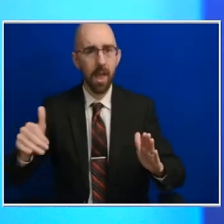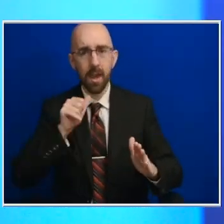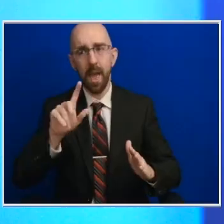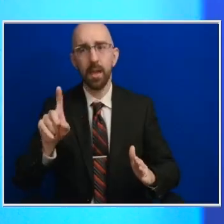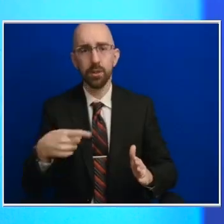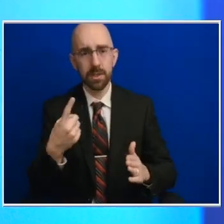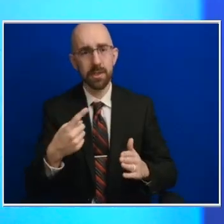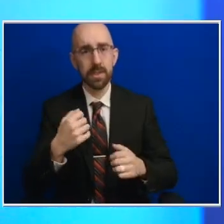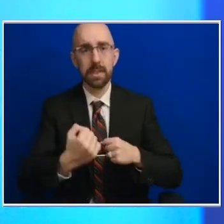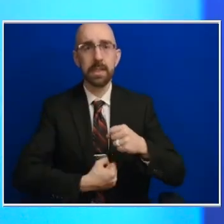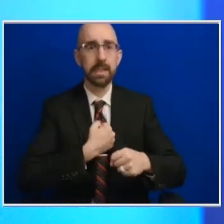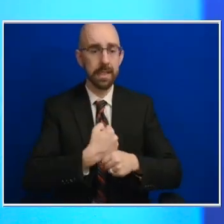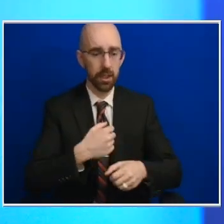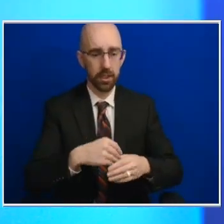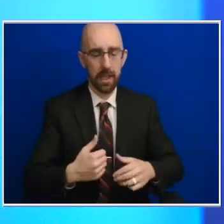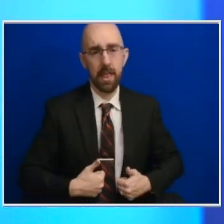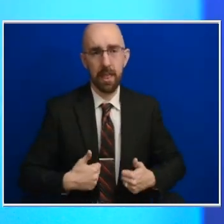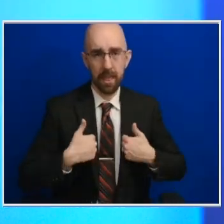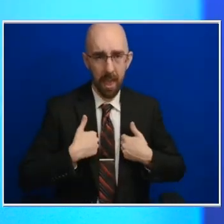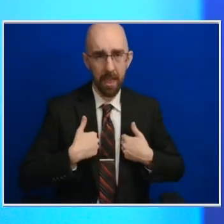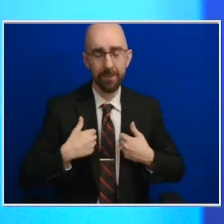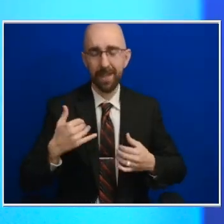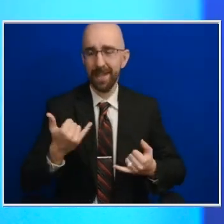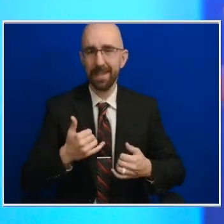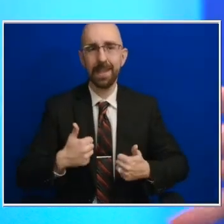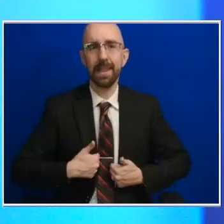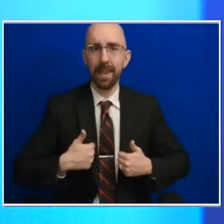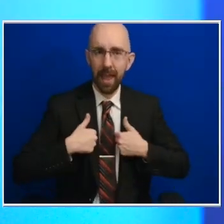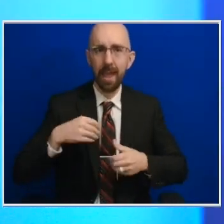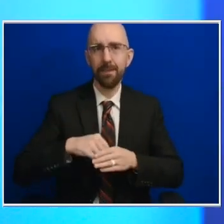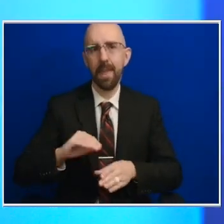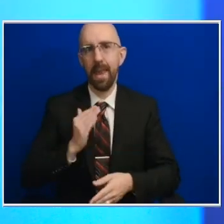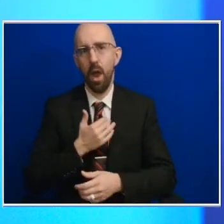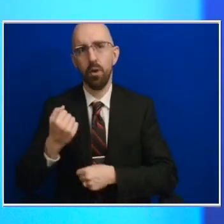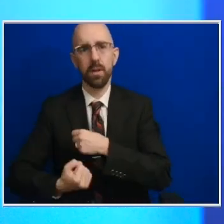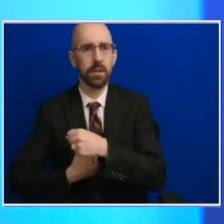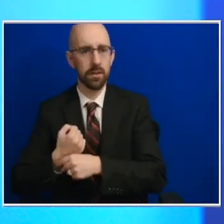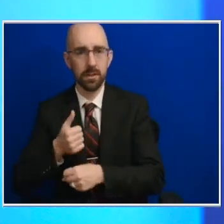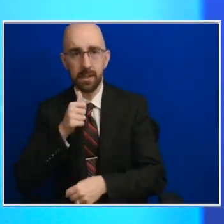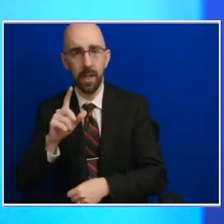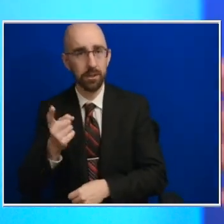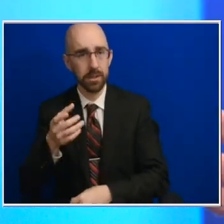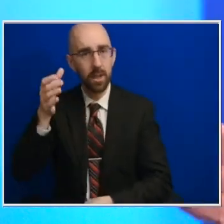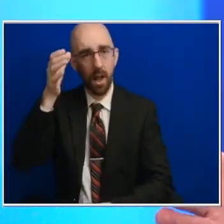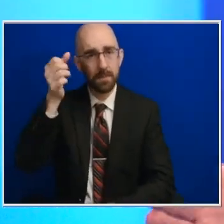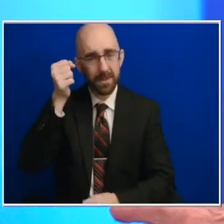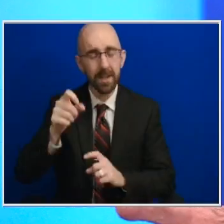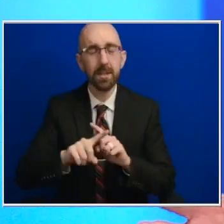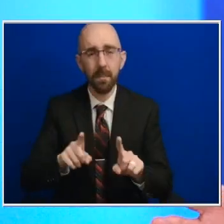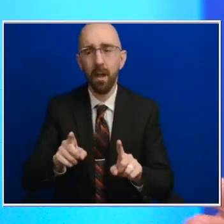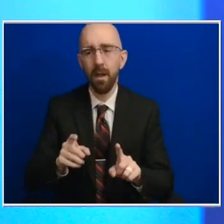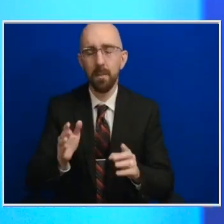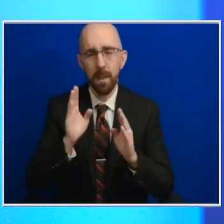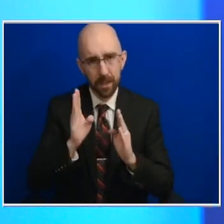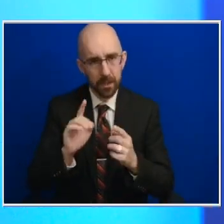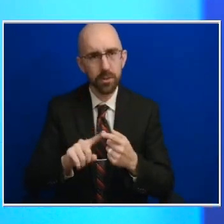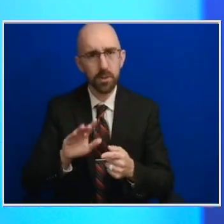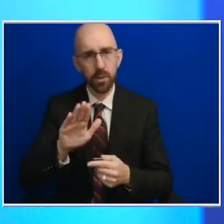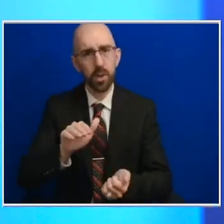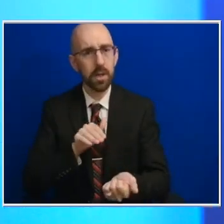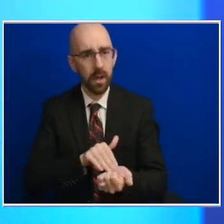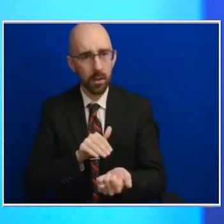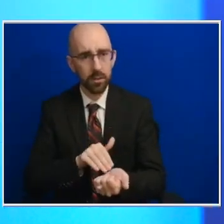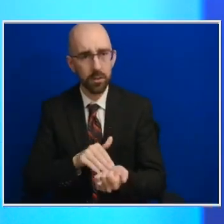our life, it's about the life in our years. And that means not just common sense, but I would say pay attention to your physicians who